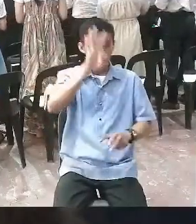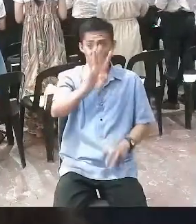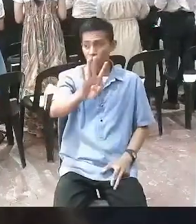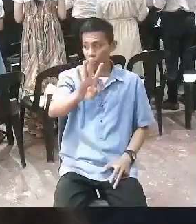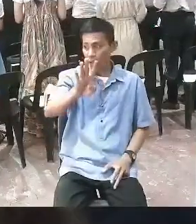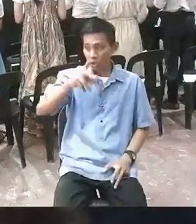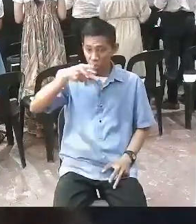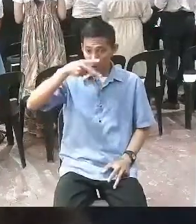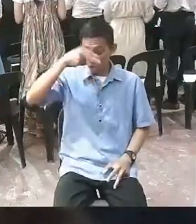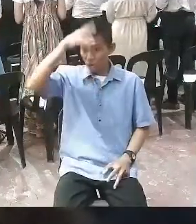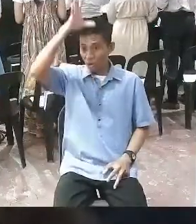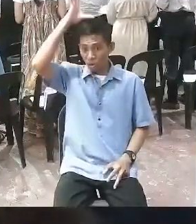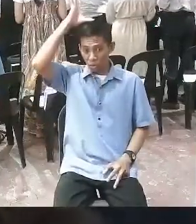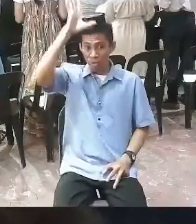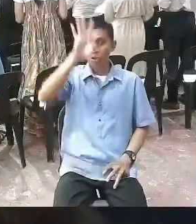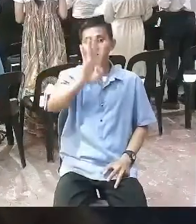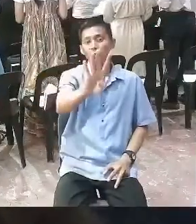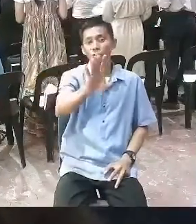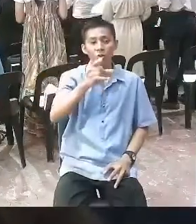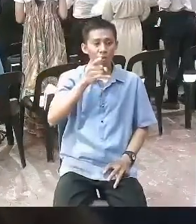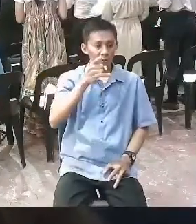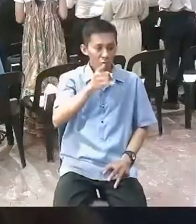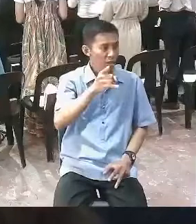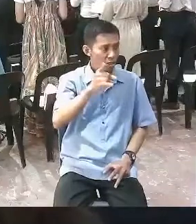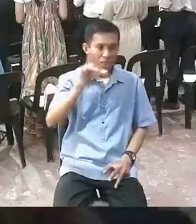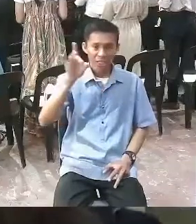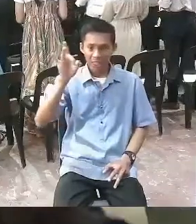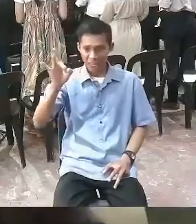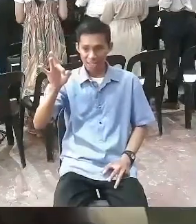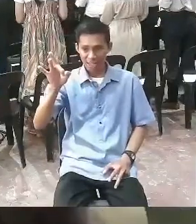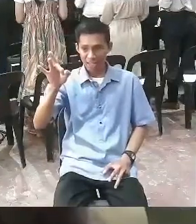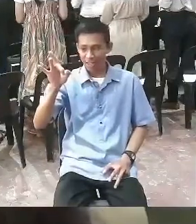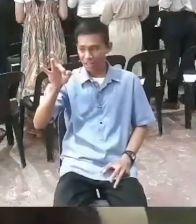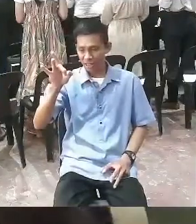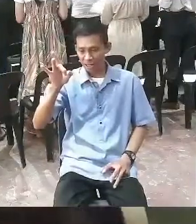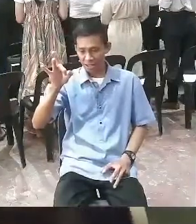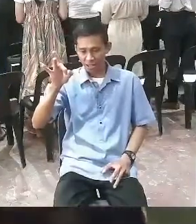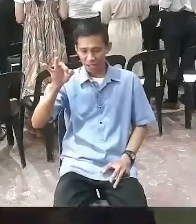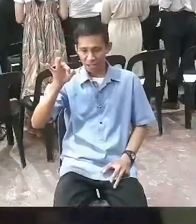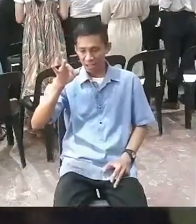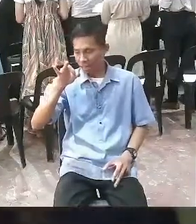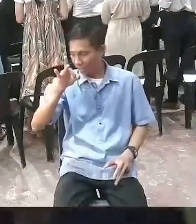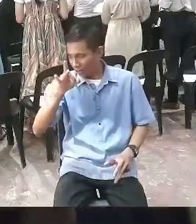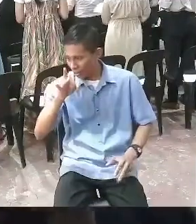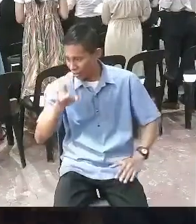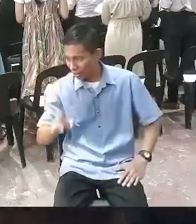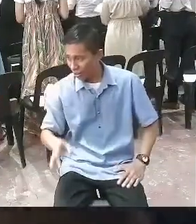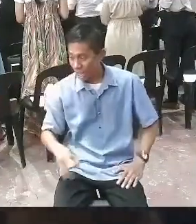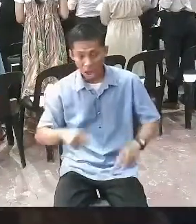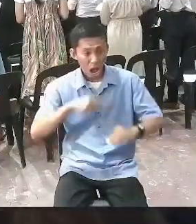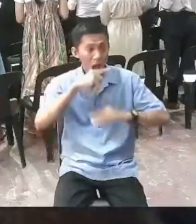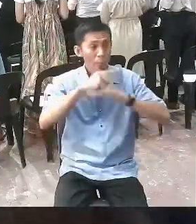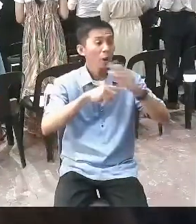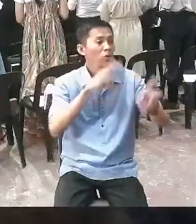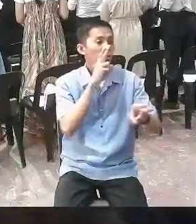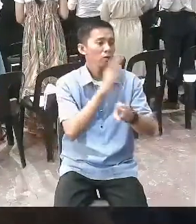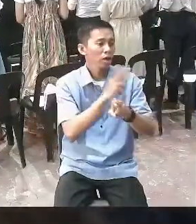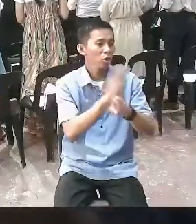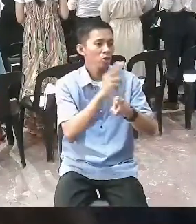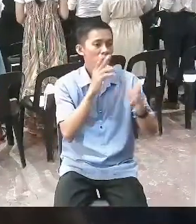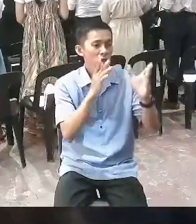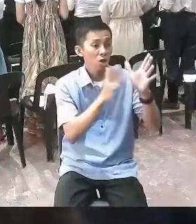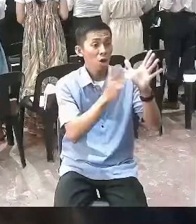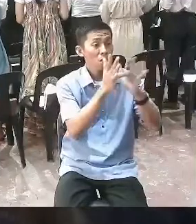a foundation for this simple little message on righteous